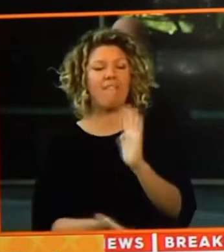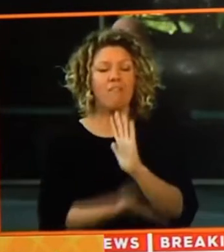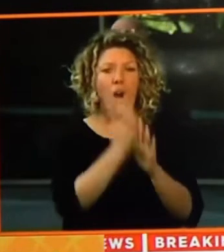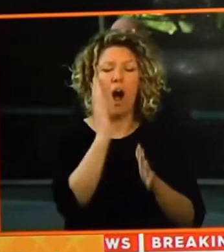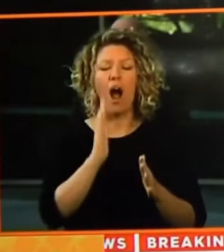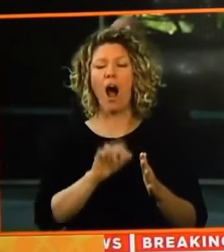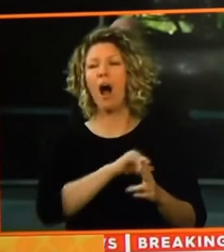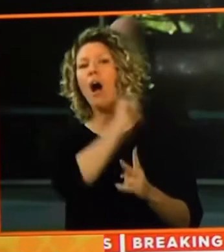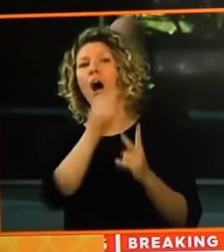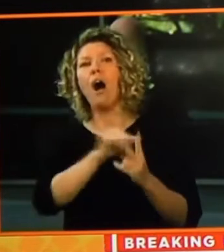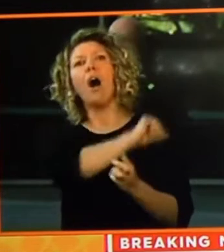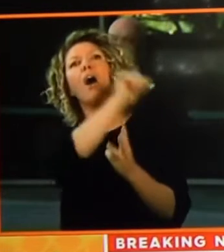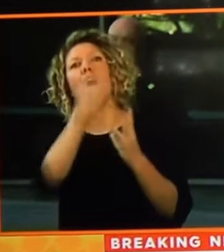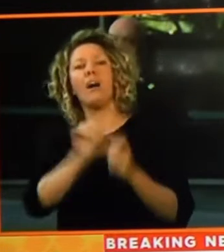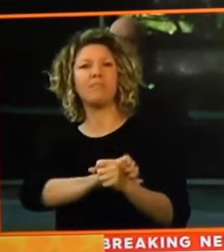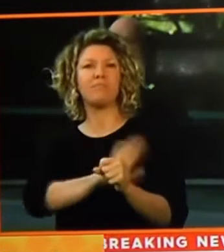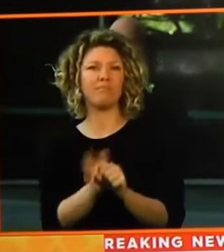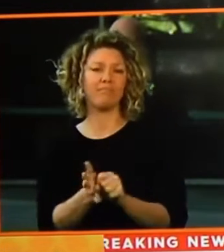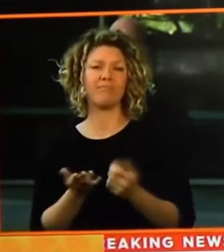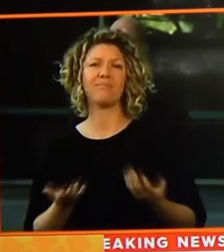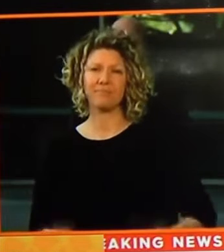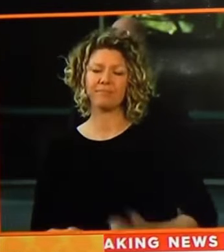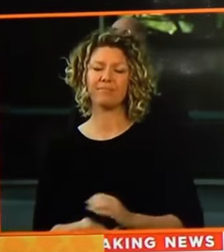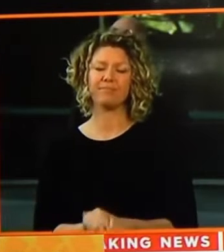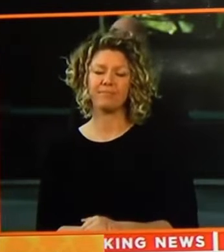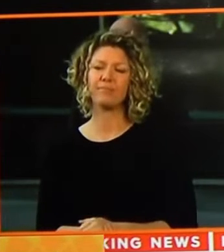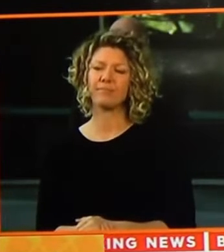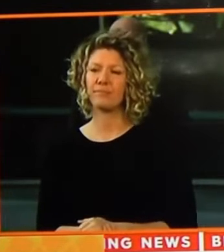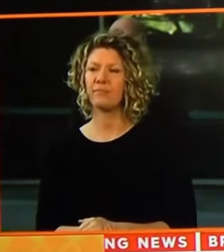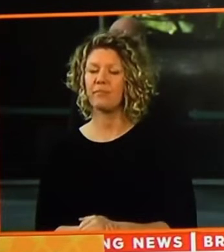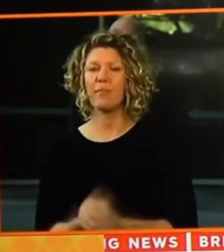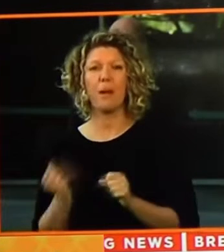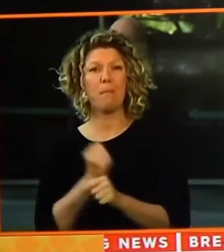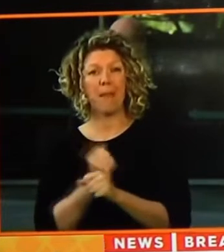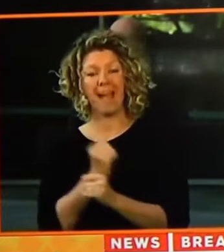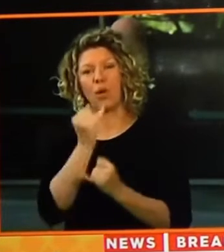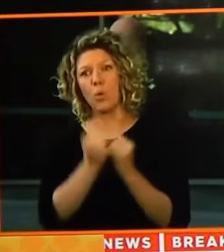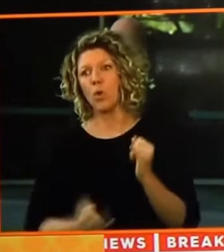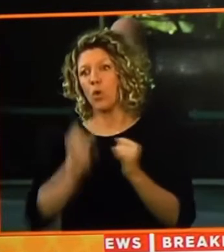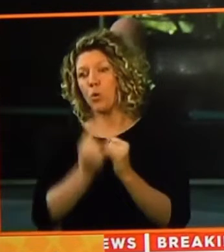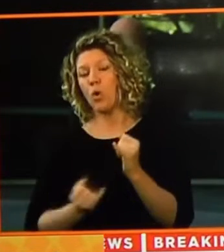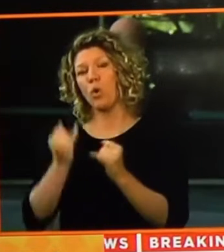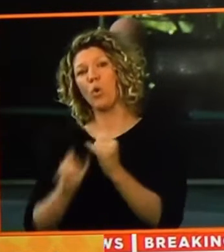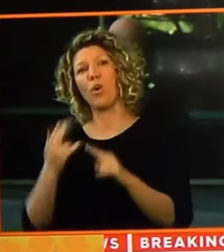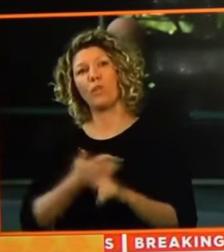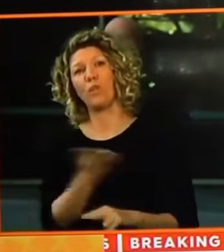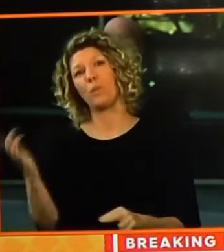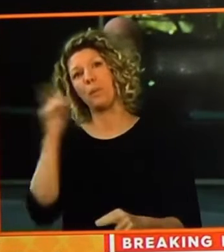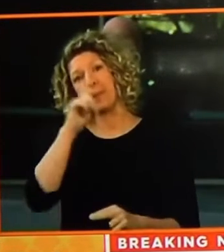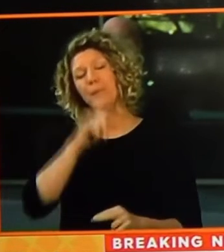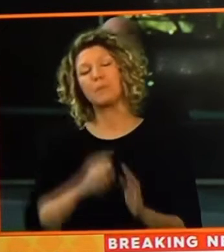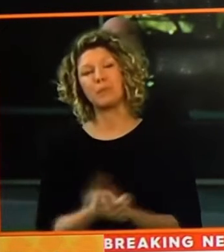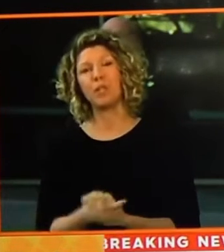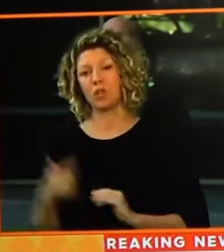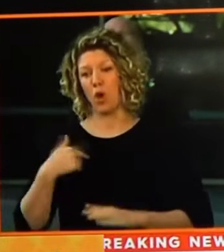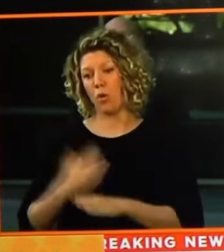the extraordinary impact of the COVID-19 virus, which is compounding the situation even more. So there's no doubt in my